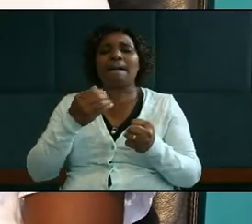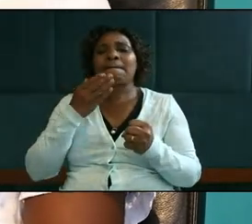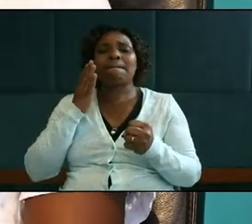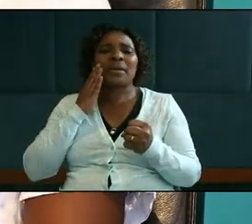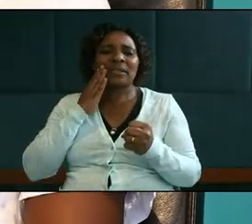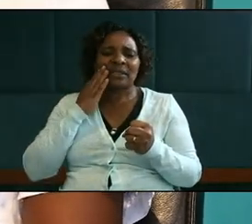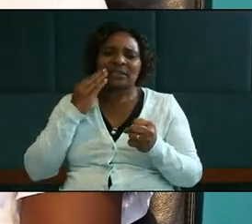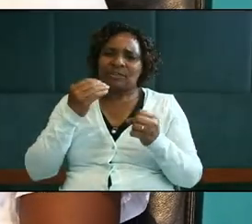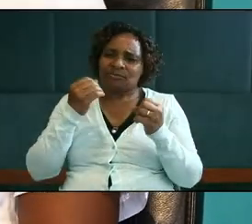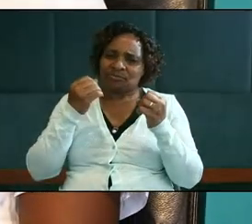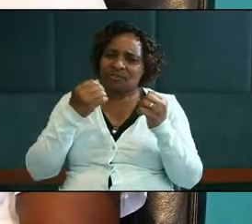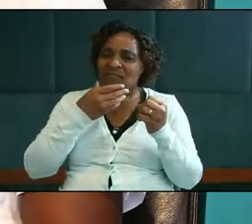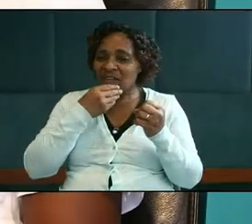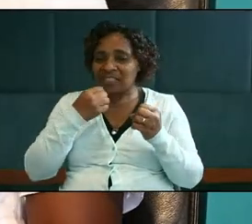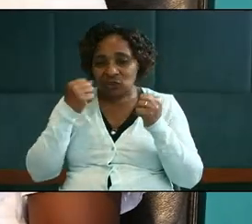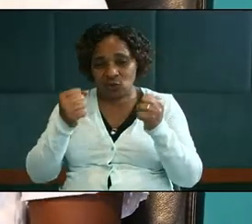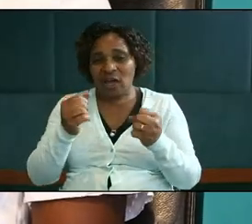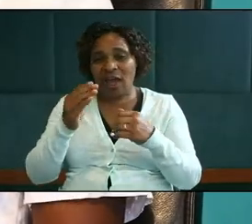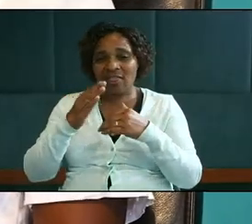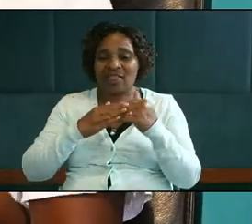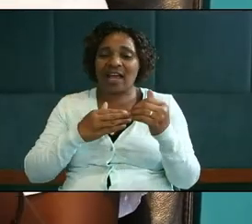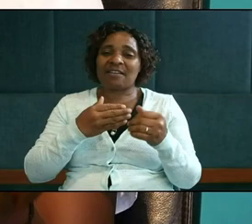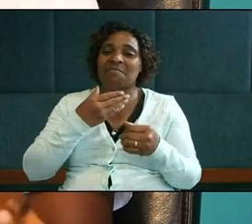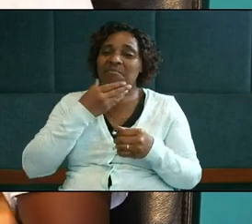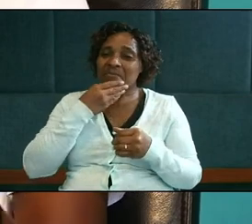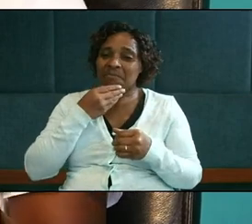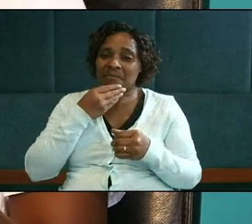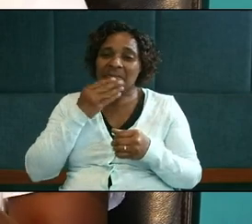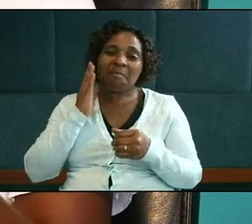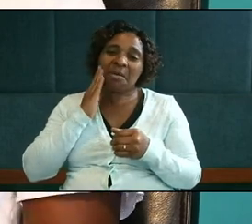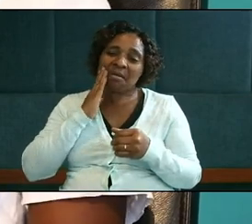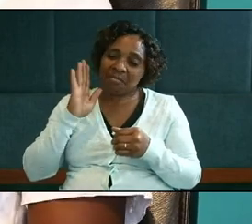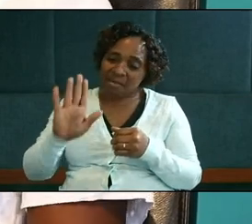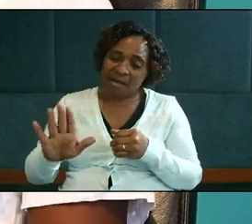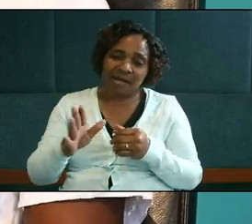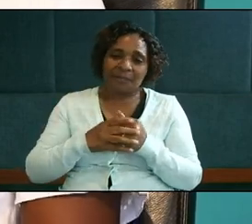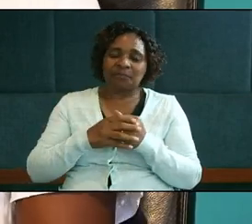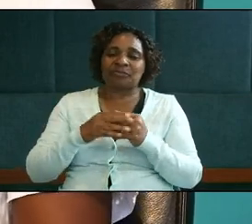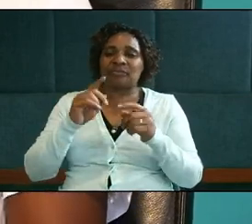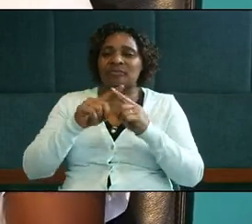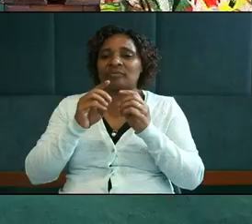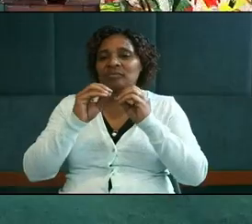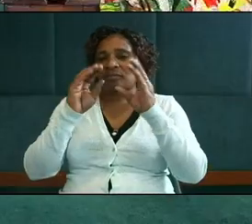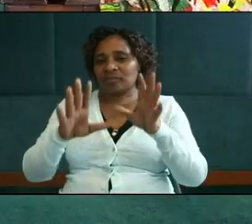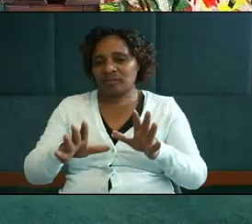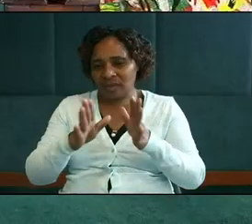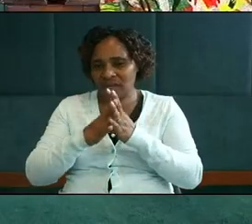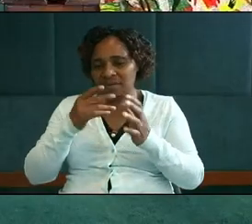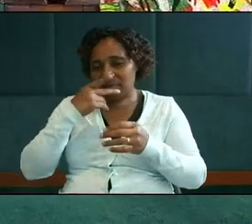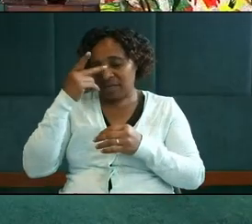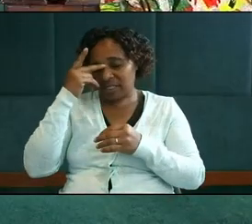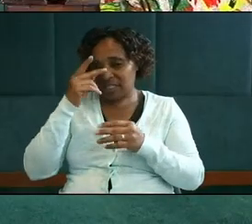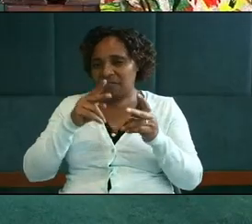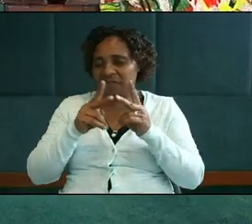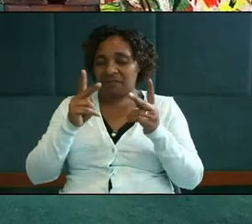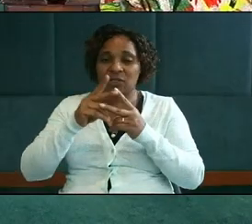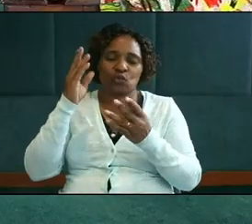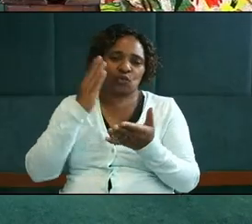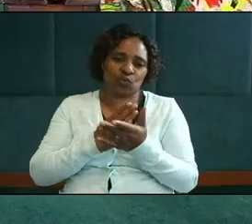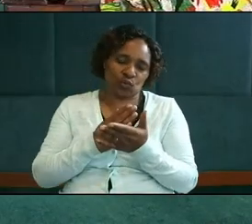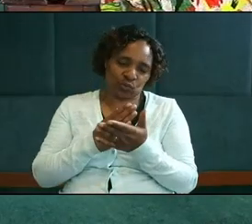So at that point, it's just their parents and then their teachers, then their friends. Mm-hmm. That is very, very